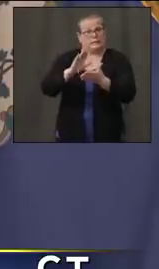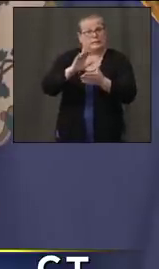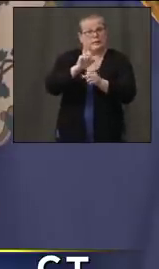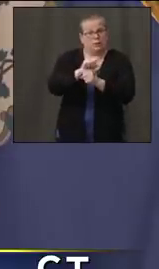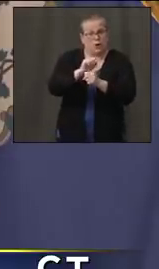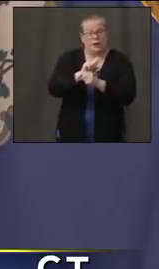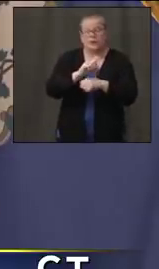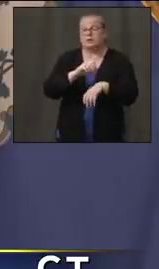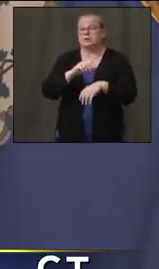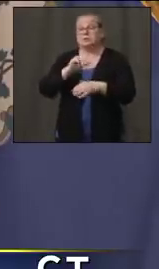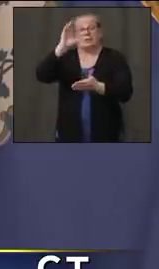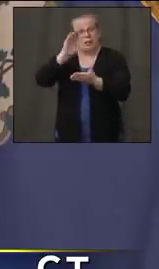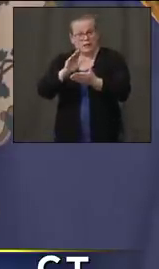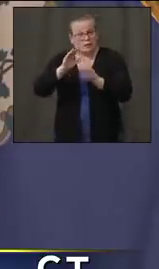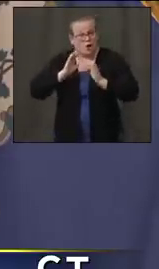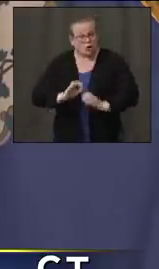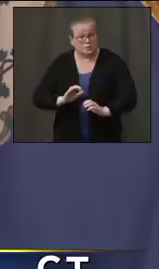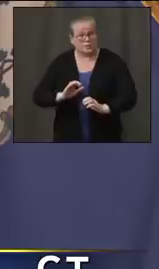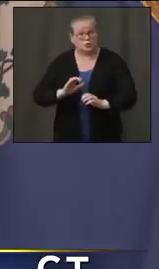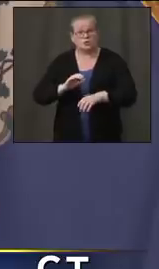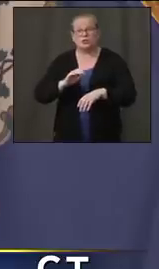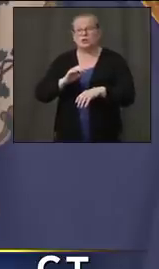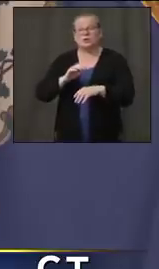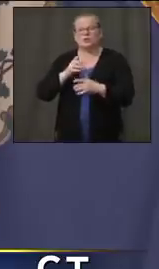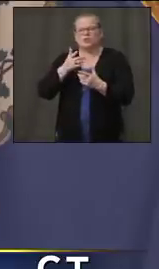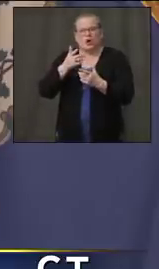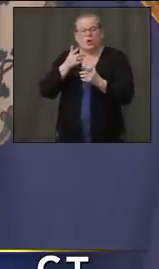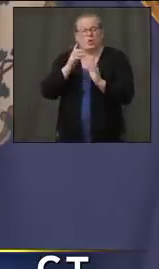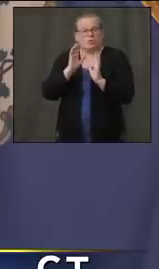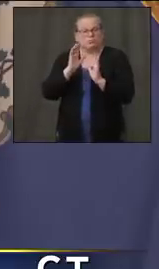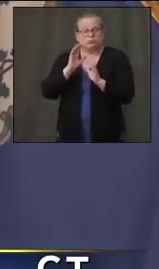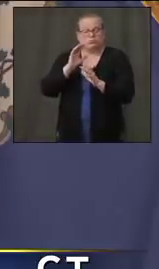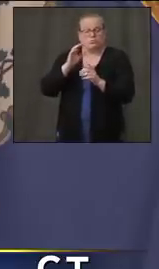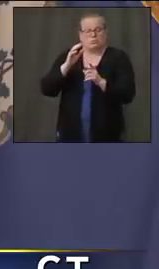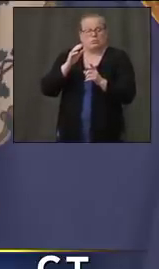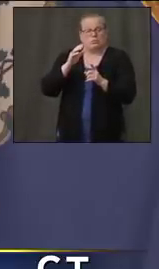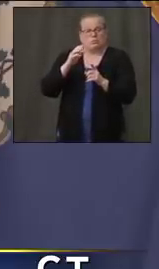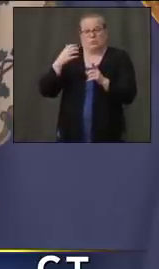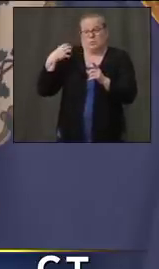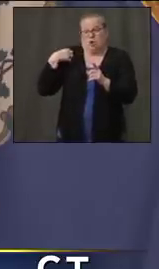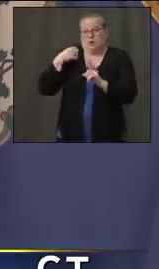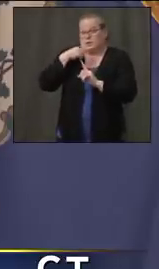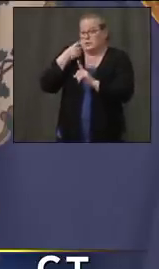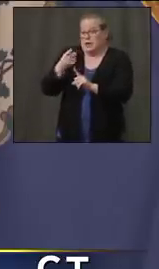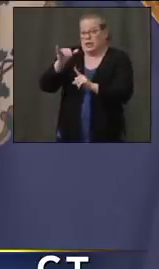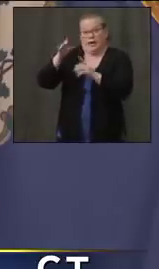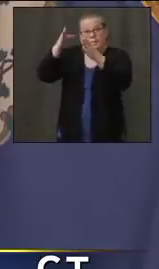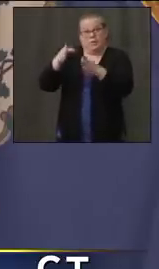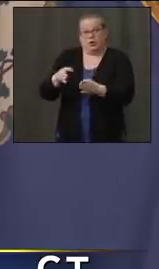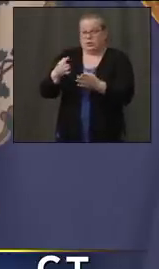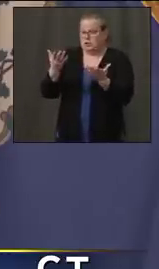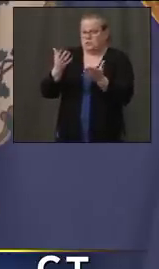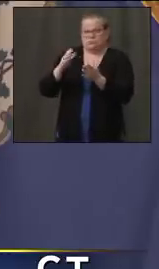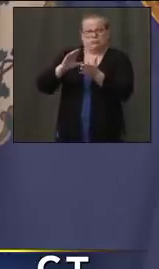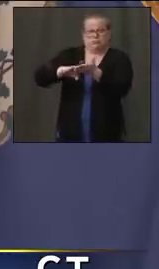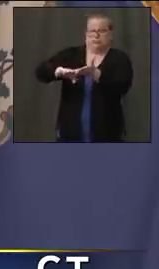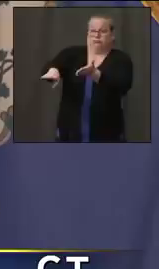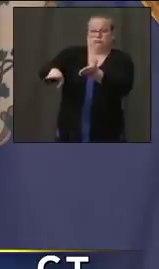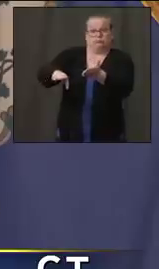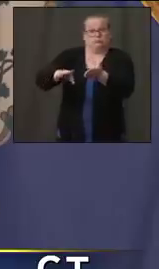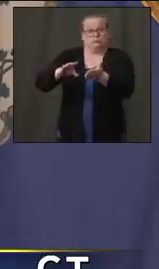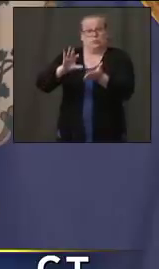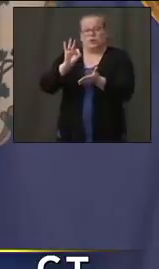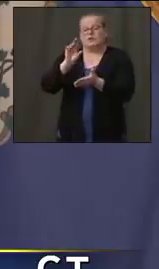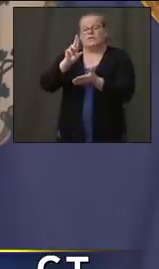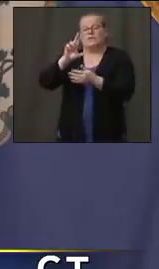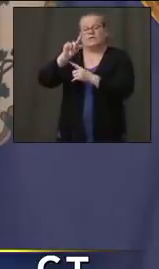an opportunity to tell that person you're free to go be furloughed. And because if you don't want to come back, we've got other people that can come